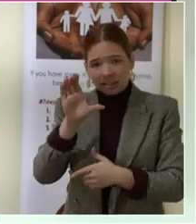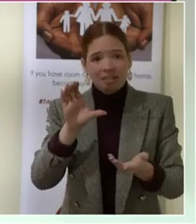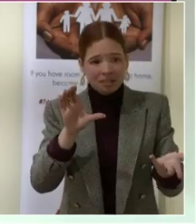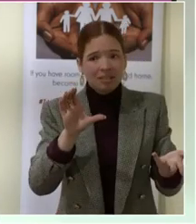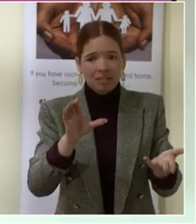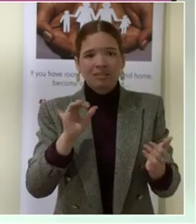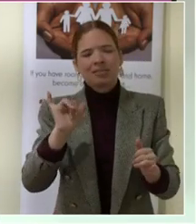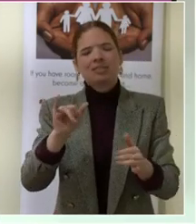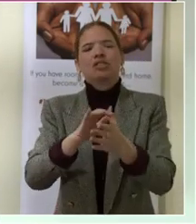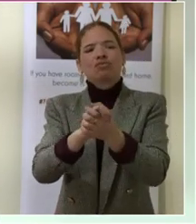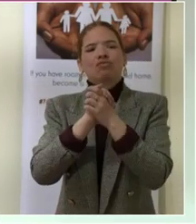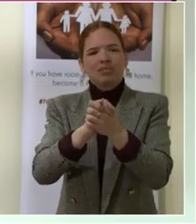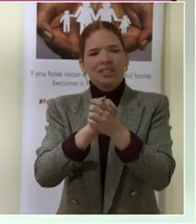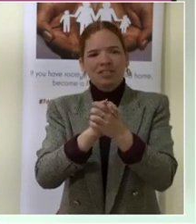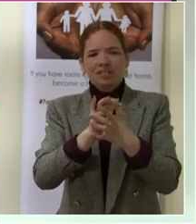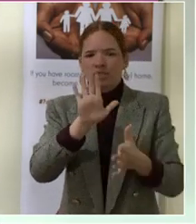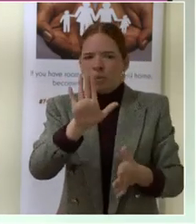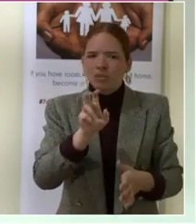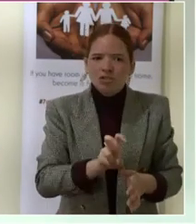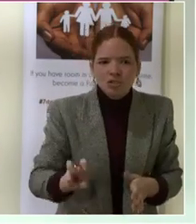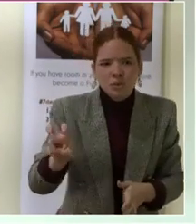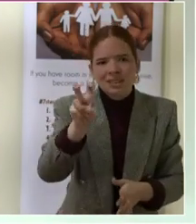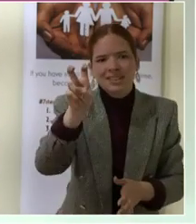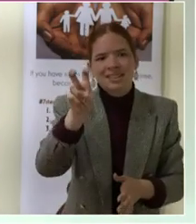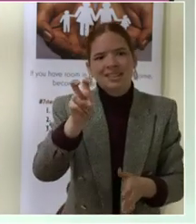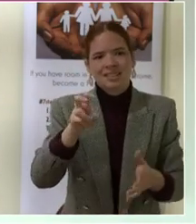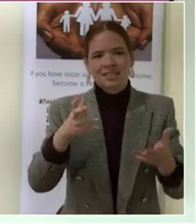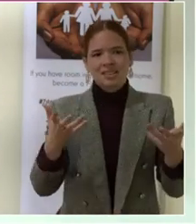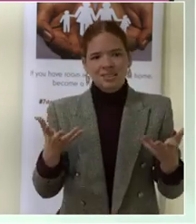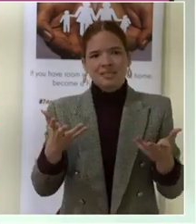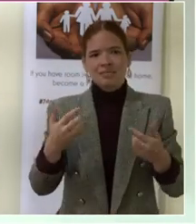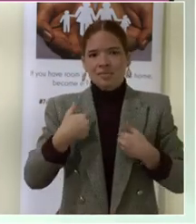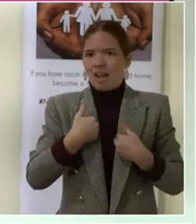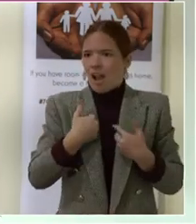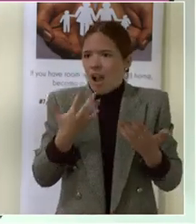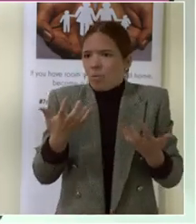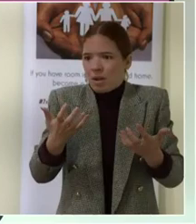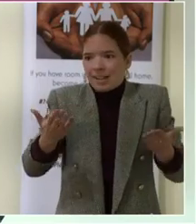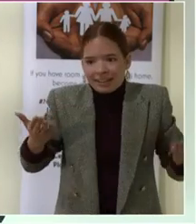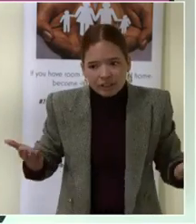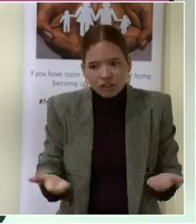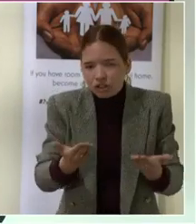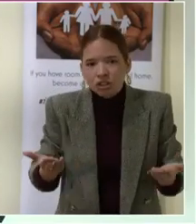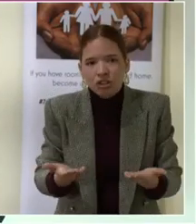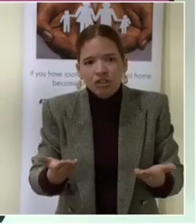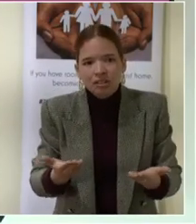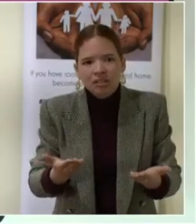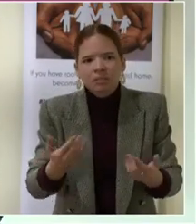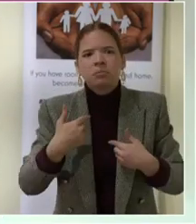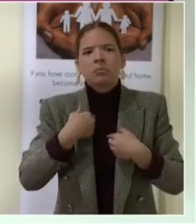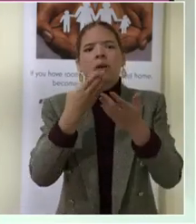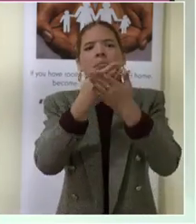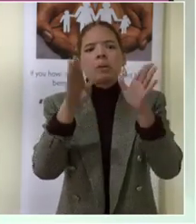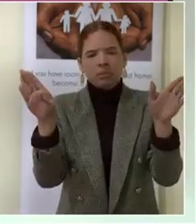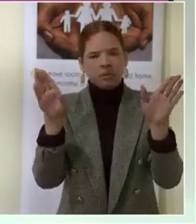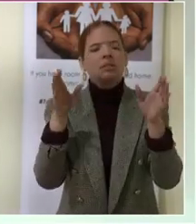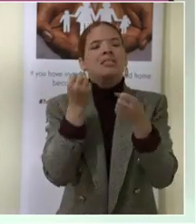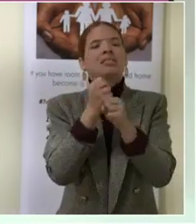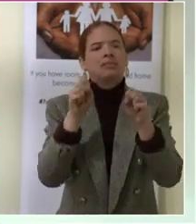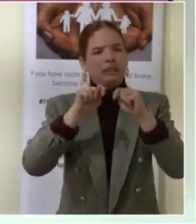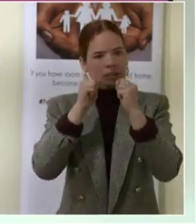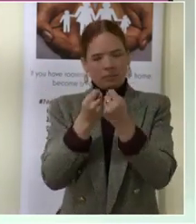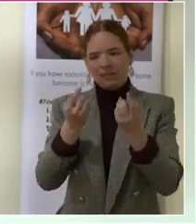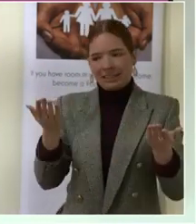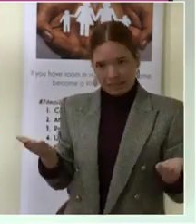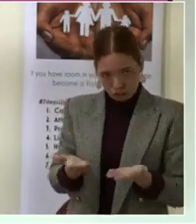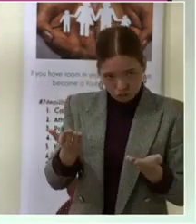journey. And I want to be here. I'm joined by members of my public safety team, including